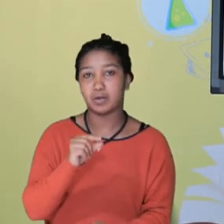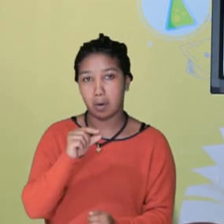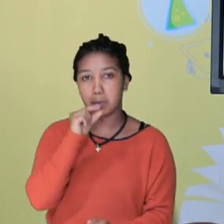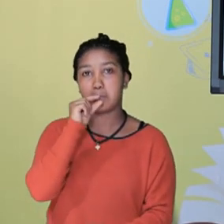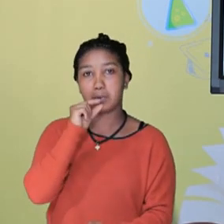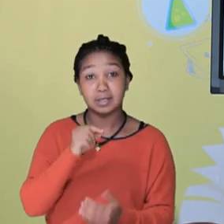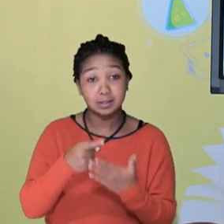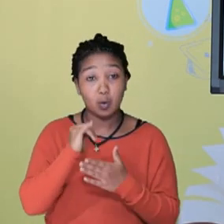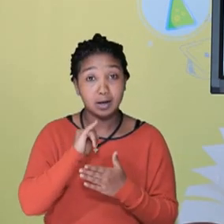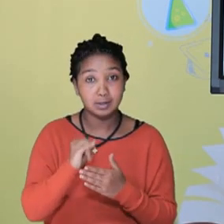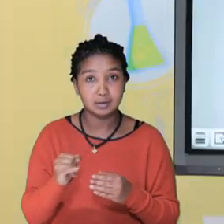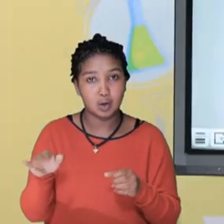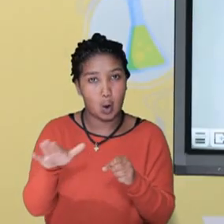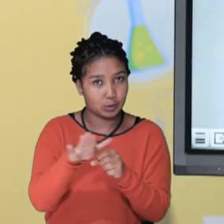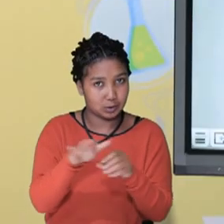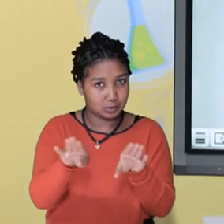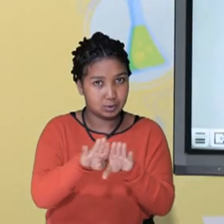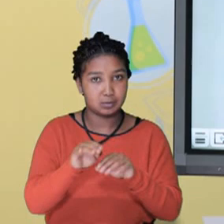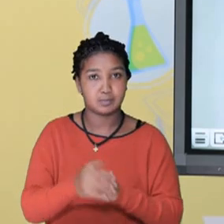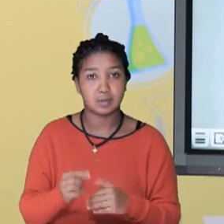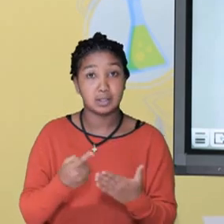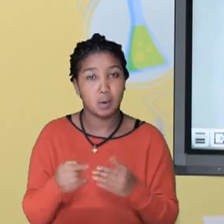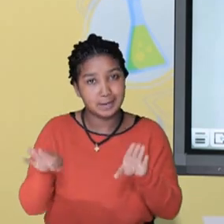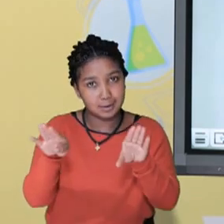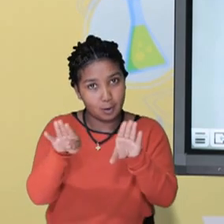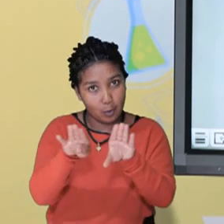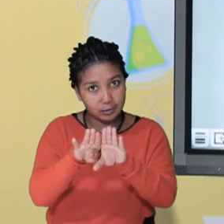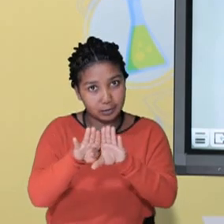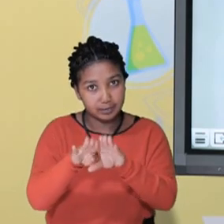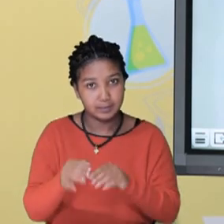And this one is closed. This one is closed